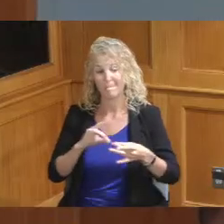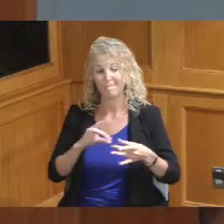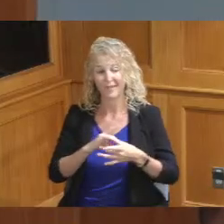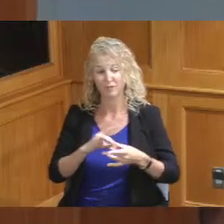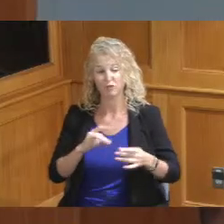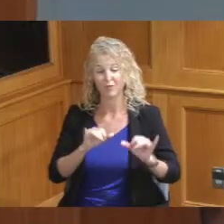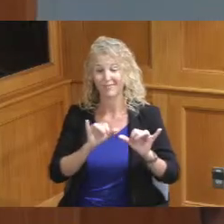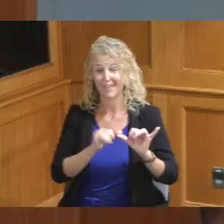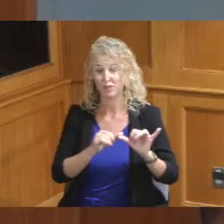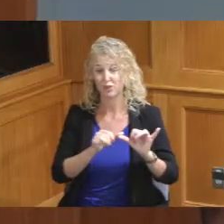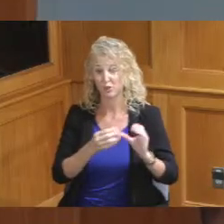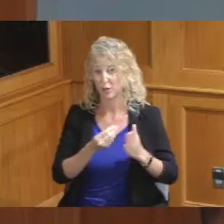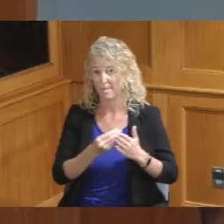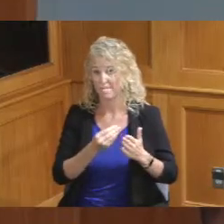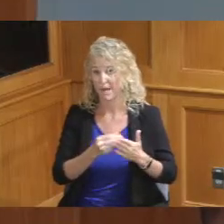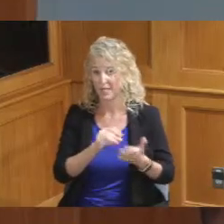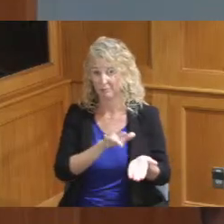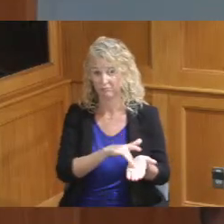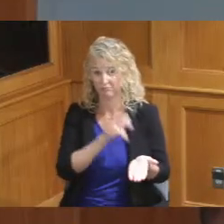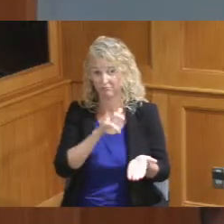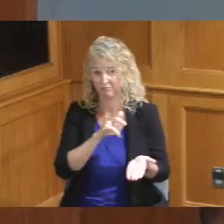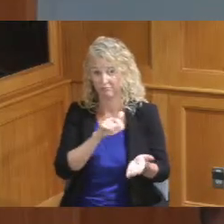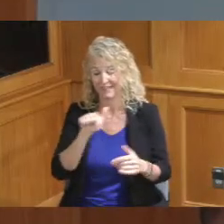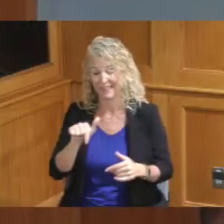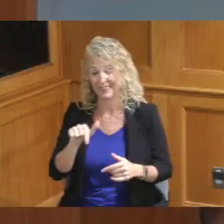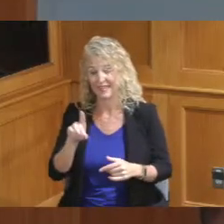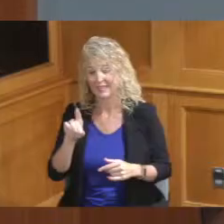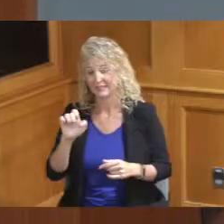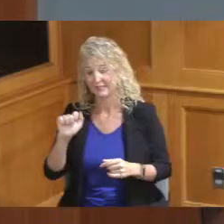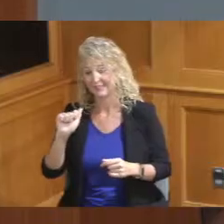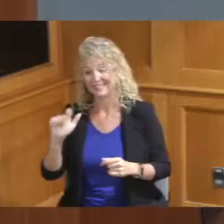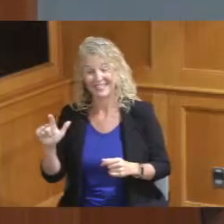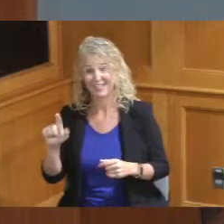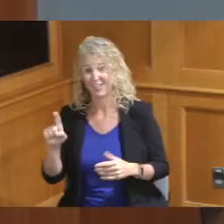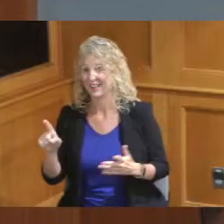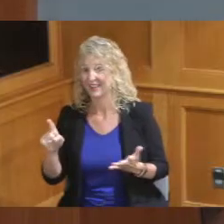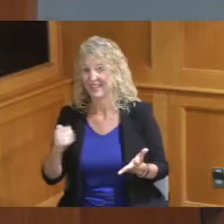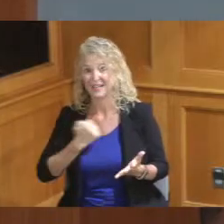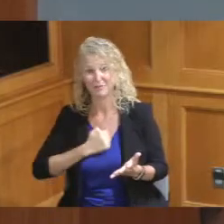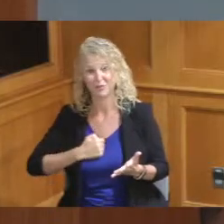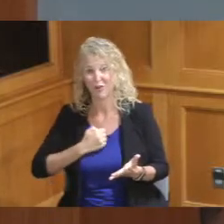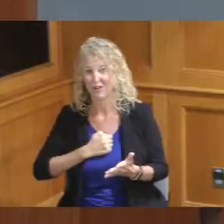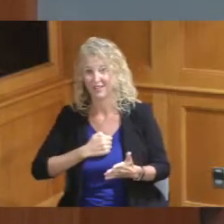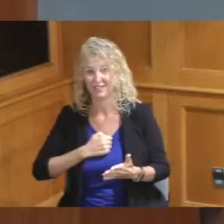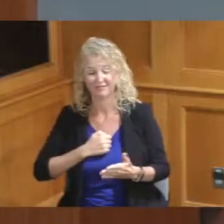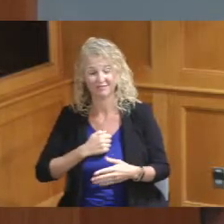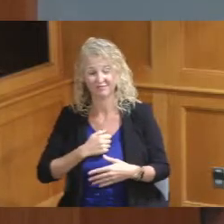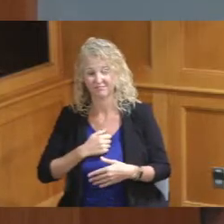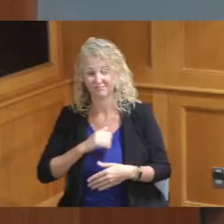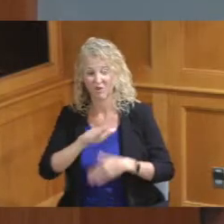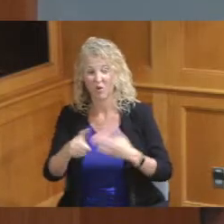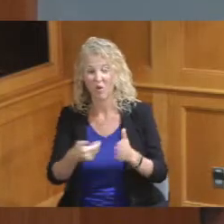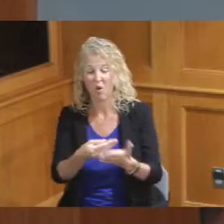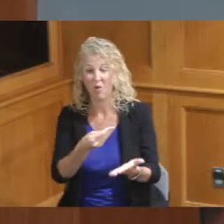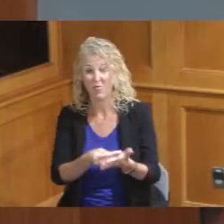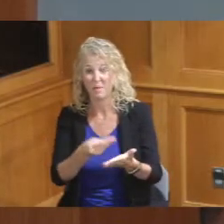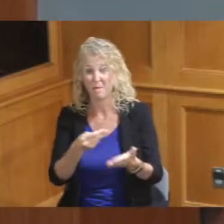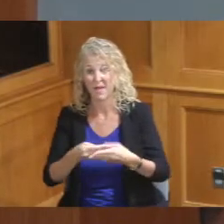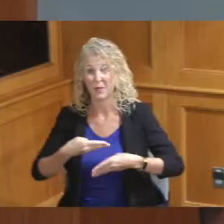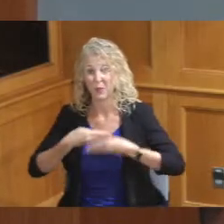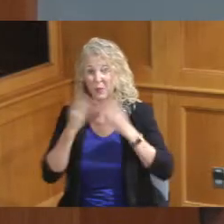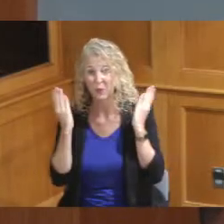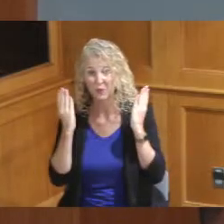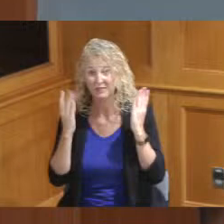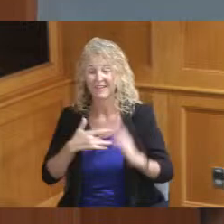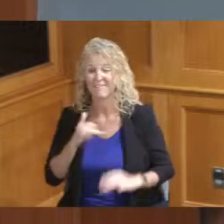money. And after this kind of deal, I'm sorry, it's all gone away. And it's either insincere